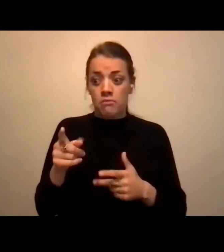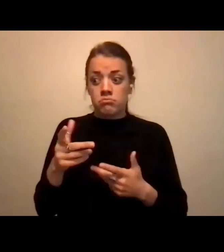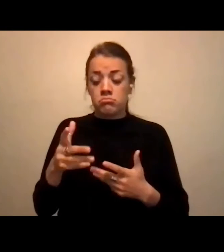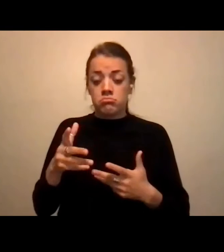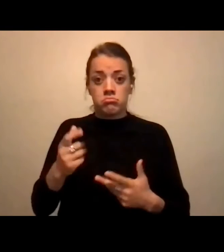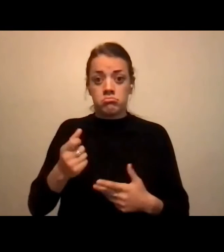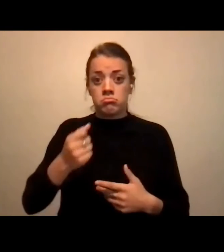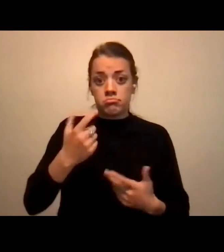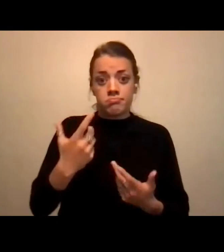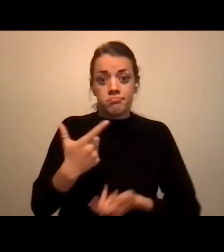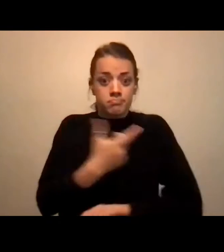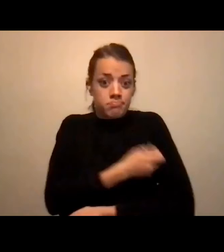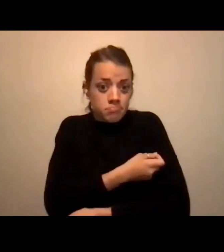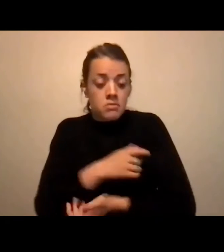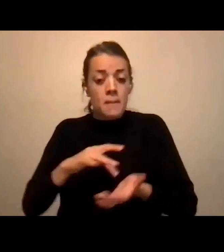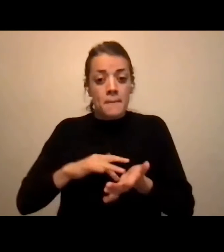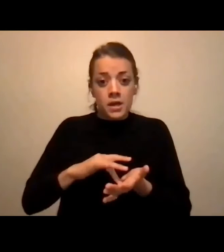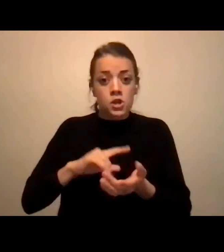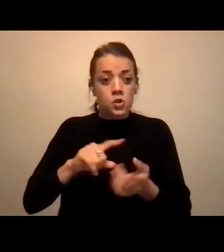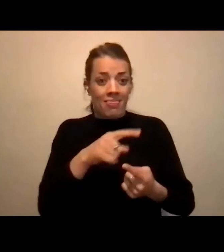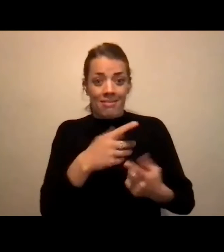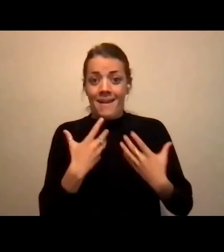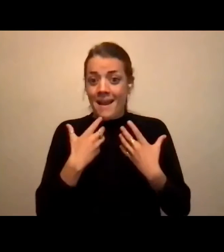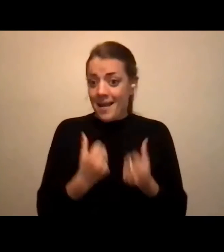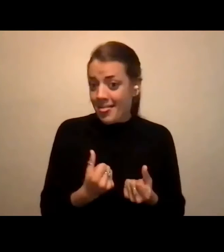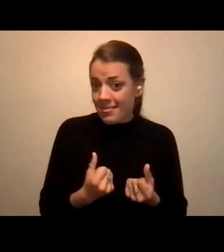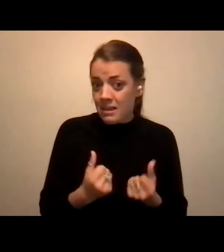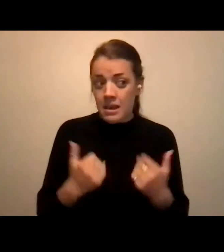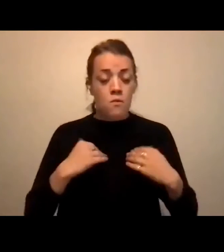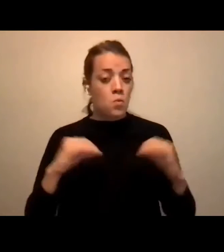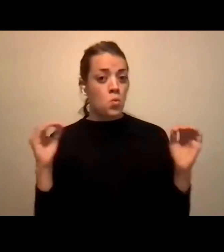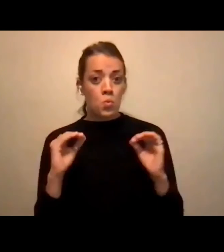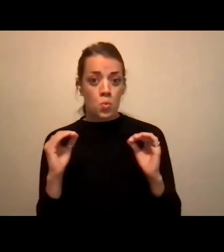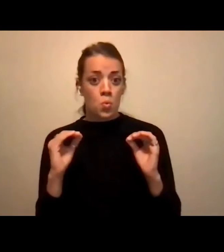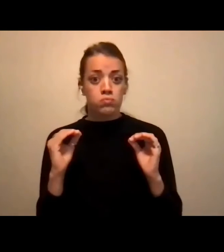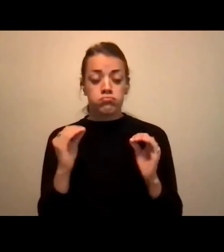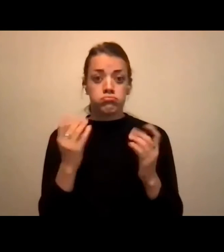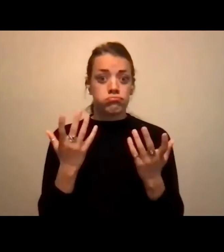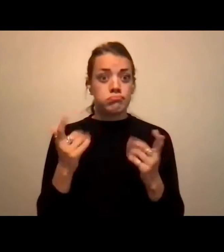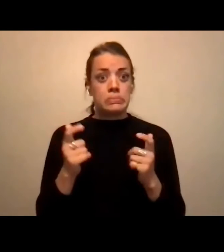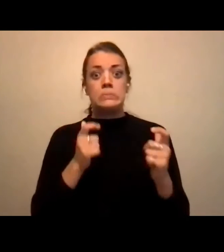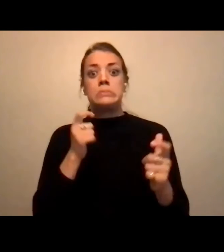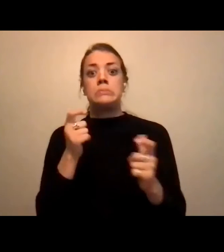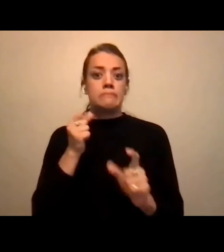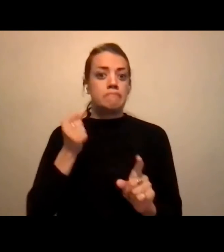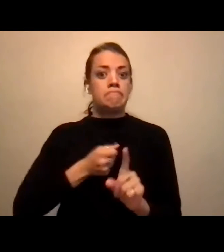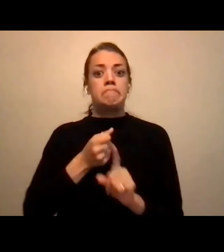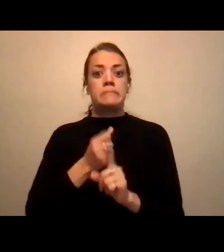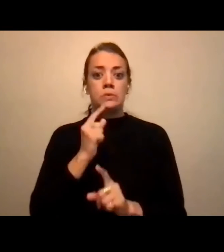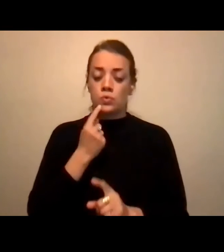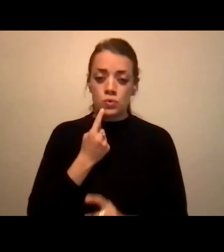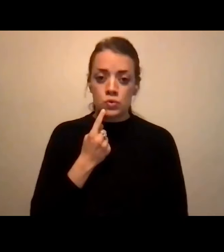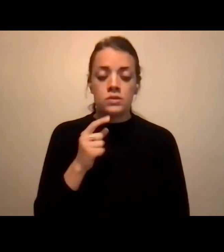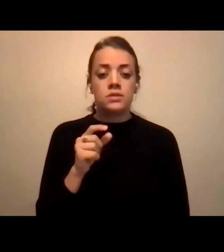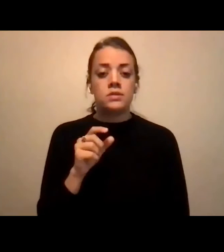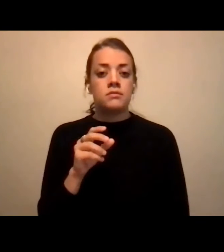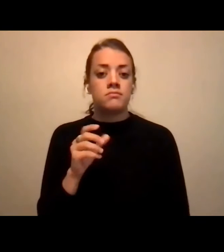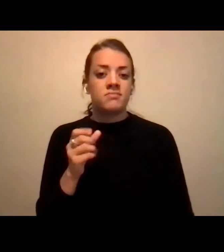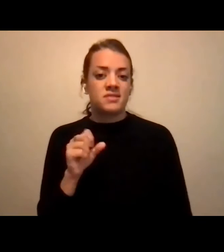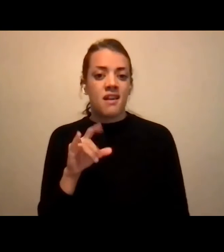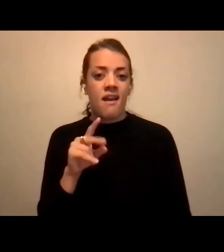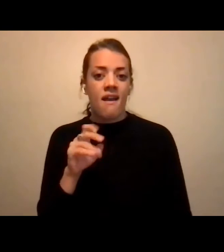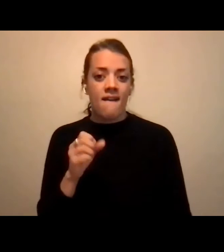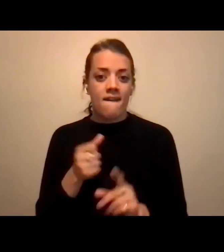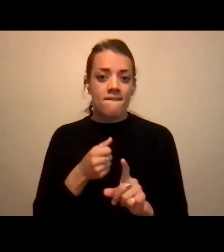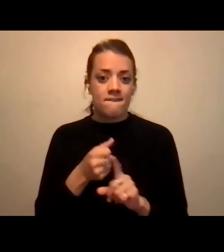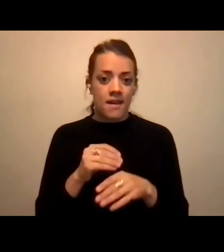took it when they were healthy. And we know that it worked in animal models, and in some limited trials of monkeypox, we know that